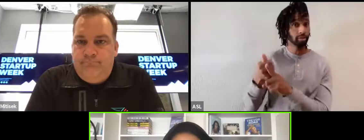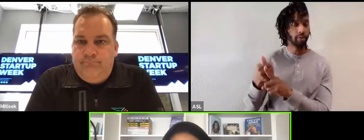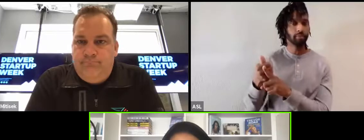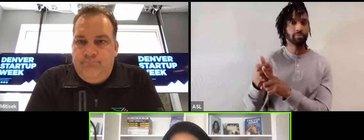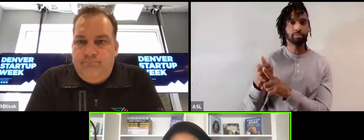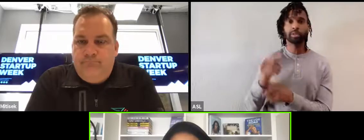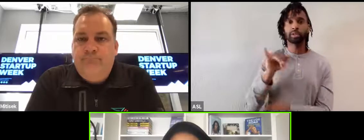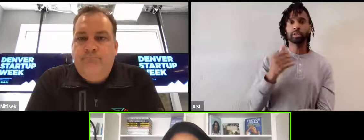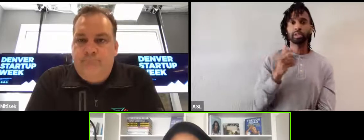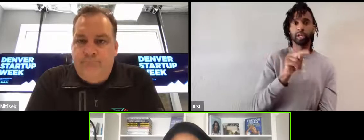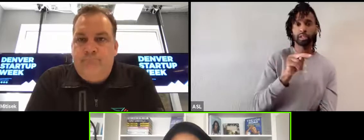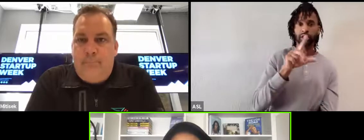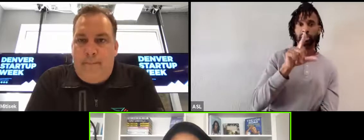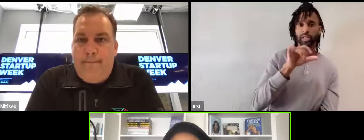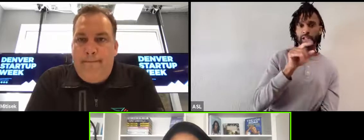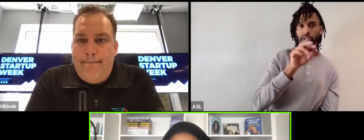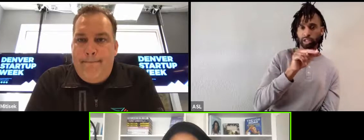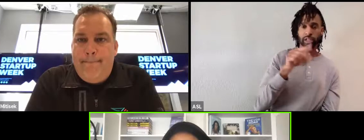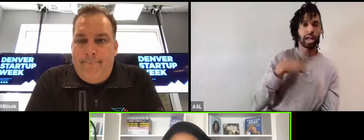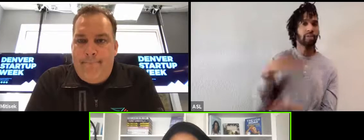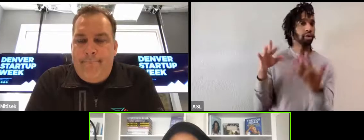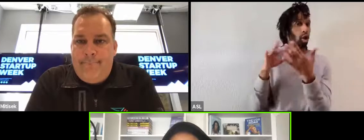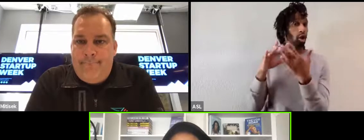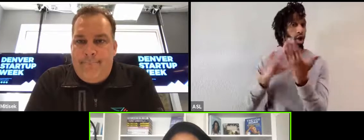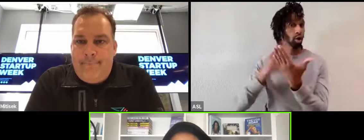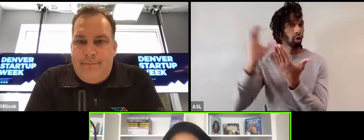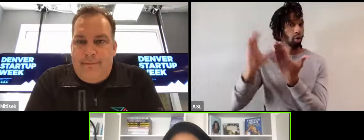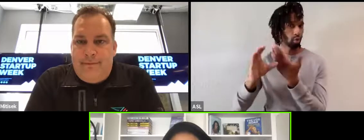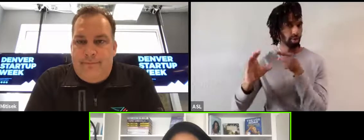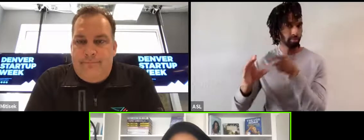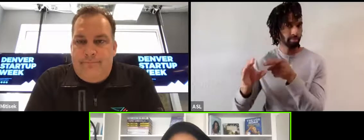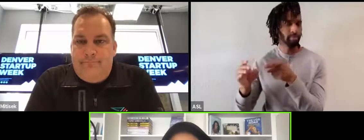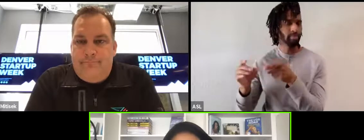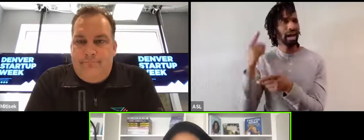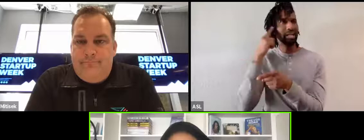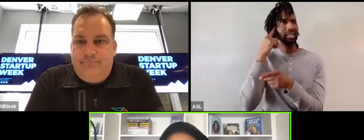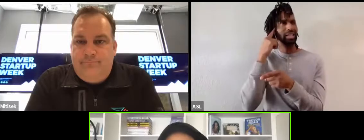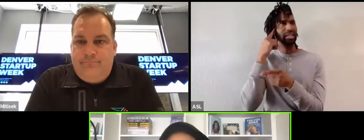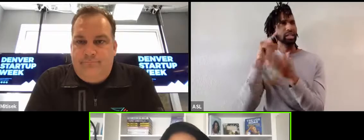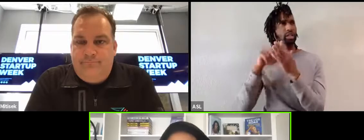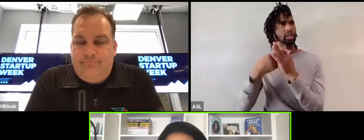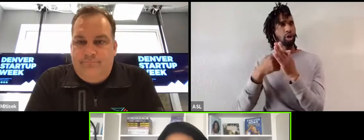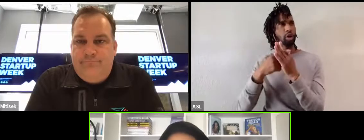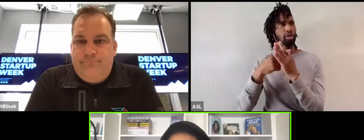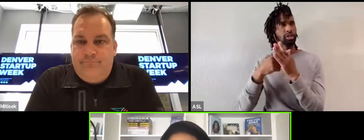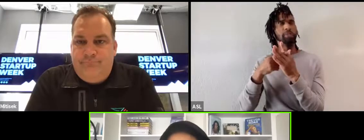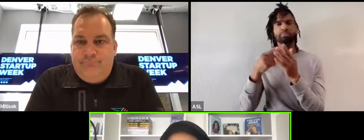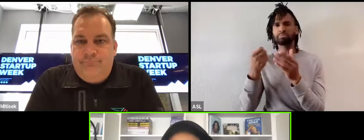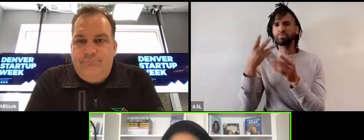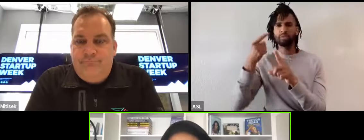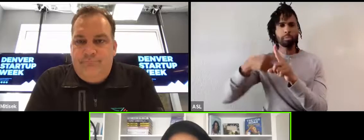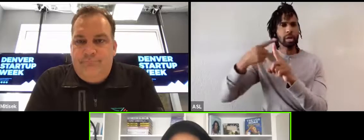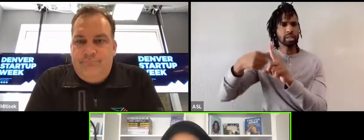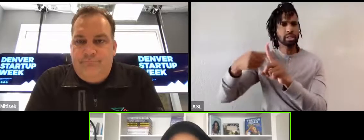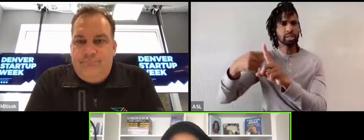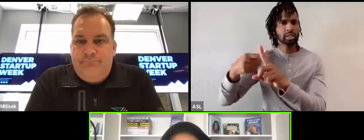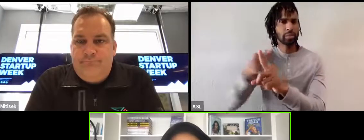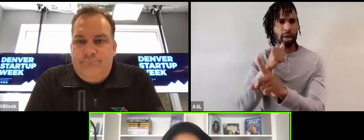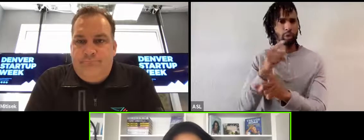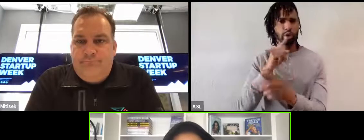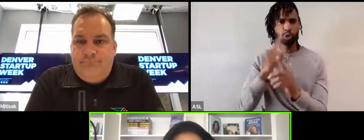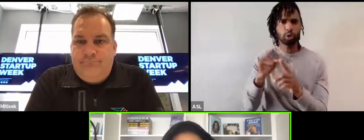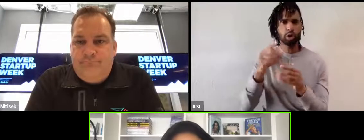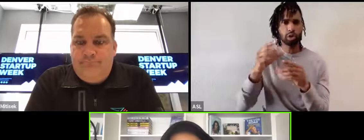He and Jason Mendelsohn have an online course. I think it starts every few months. I'm not sure exactly the cadence of